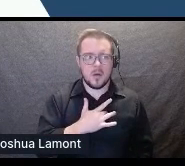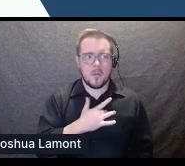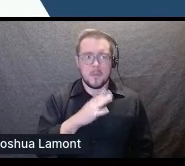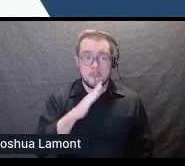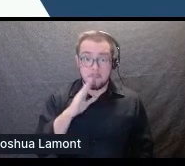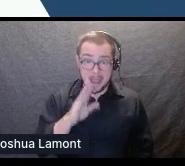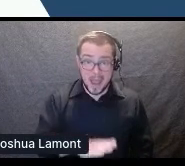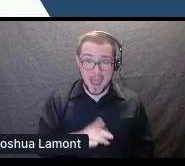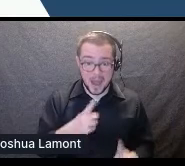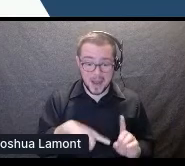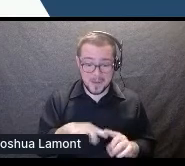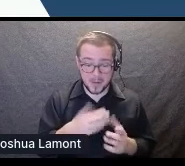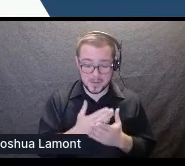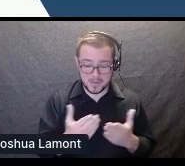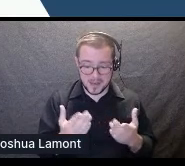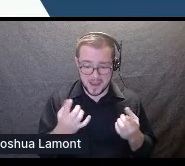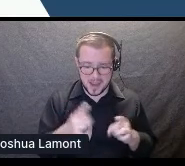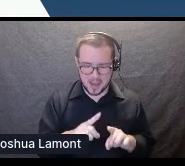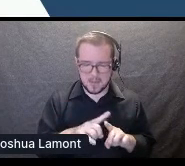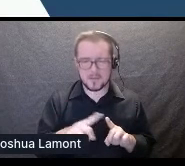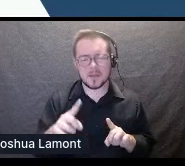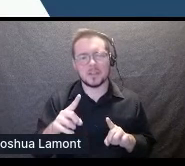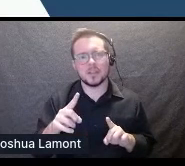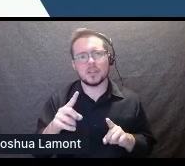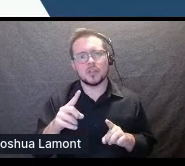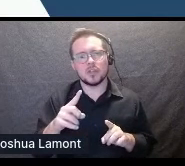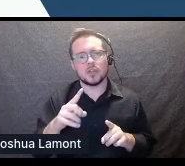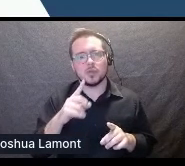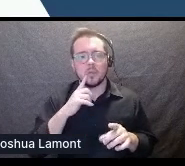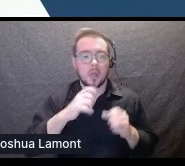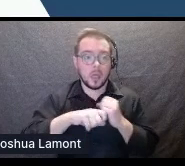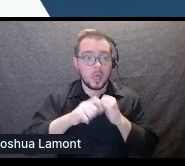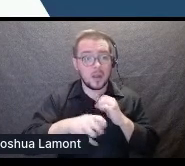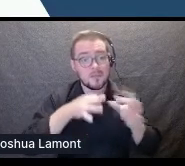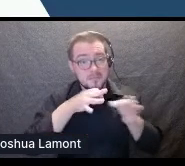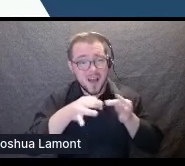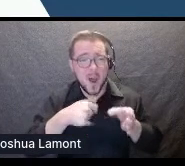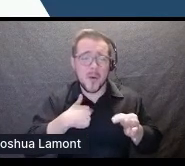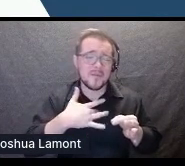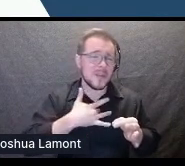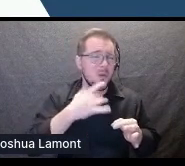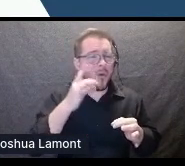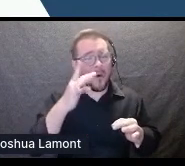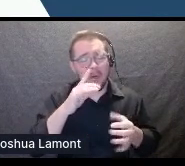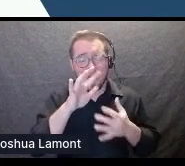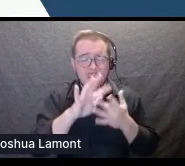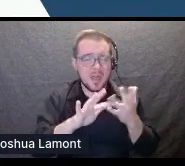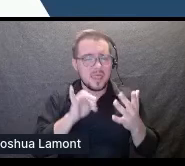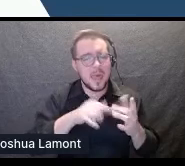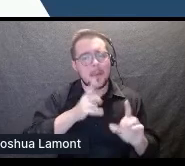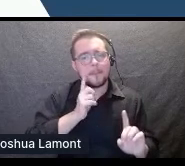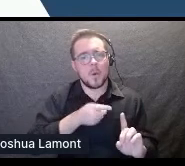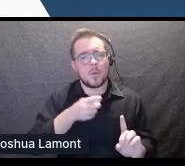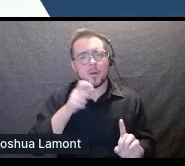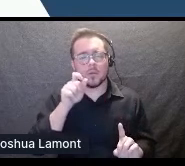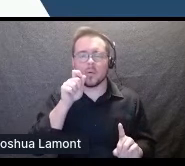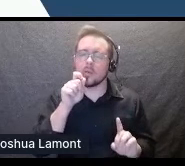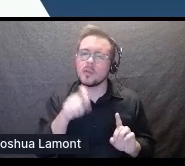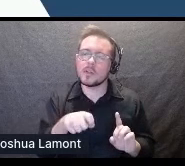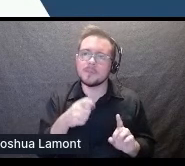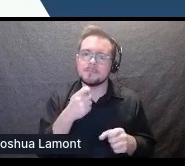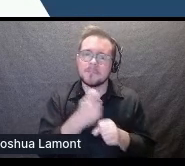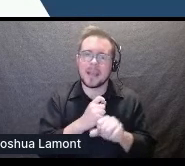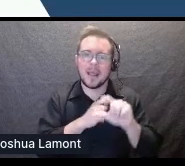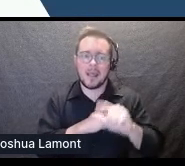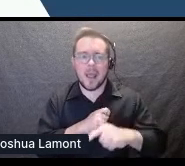that's happened, but you spend a lot of time telling the other person about how bad you feel right in that moment, that can end up making it the